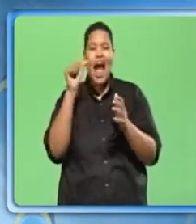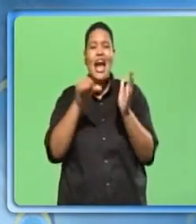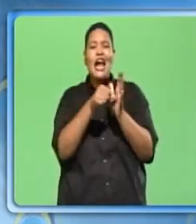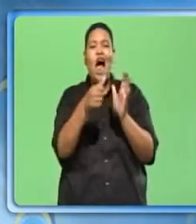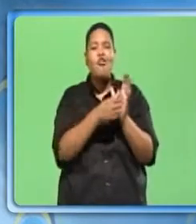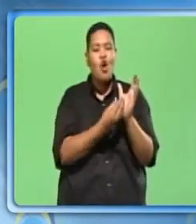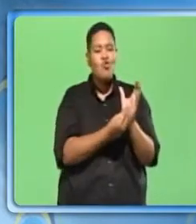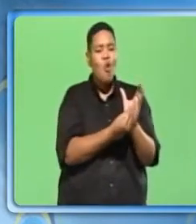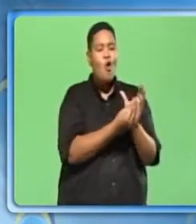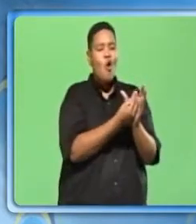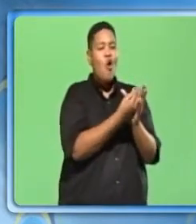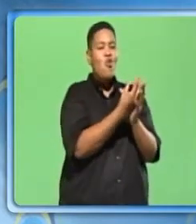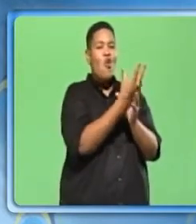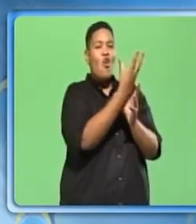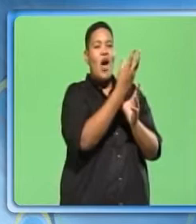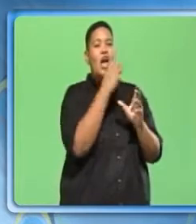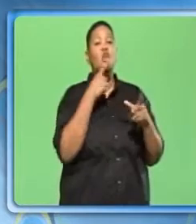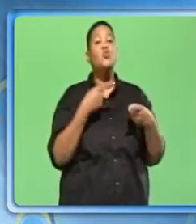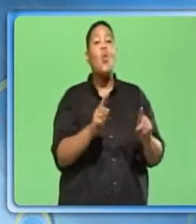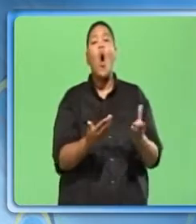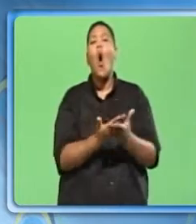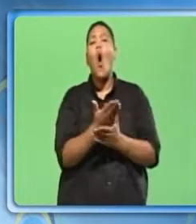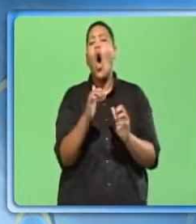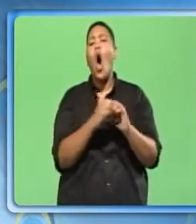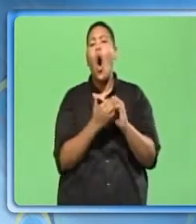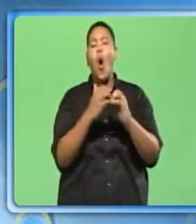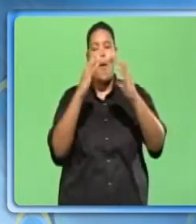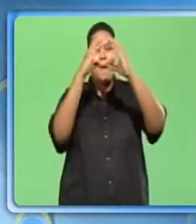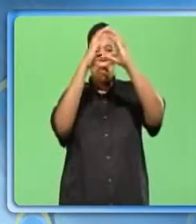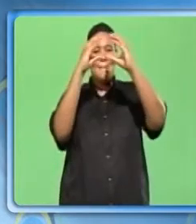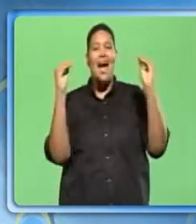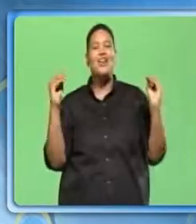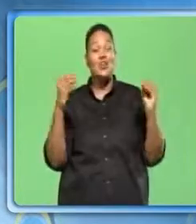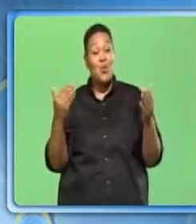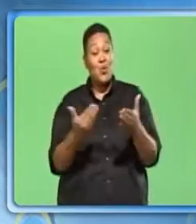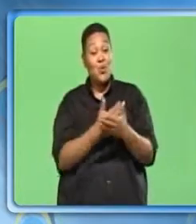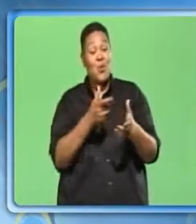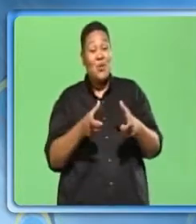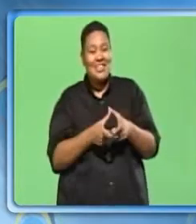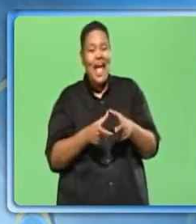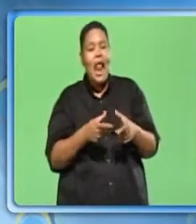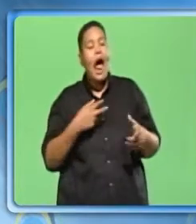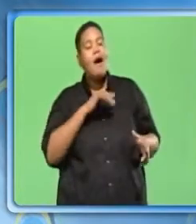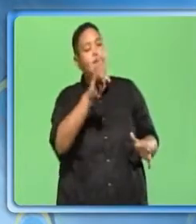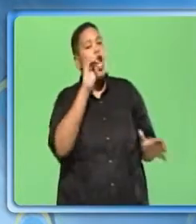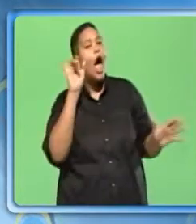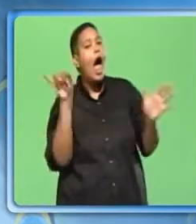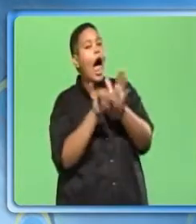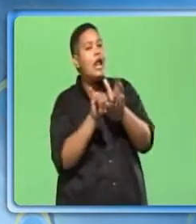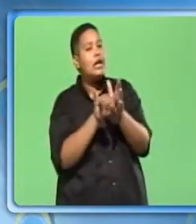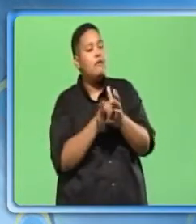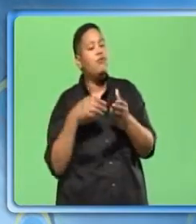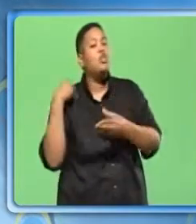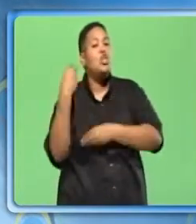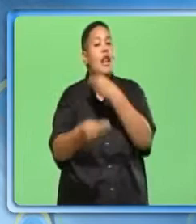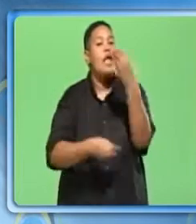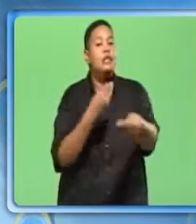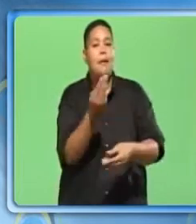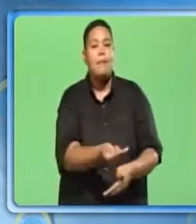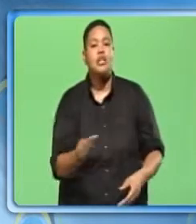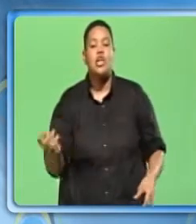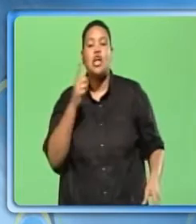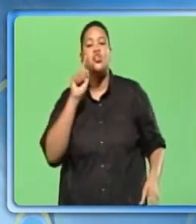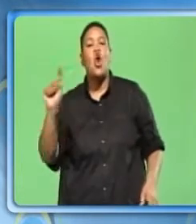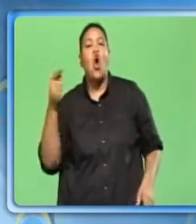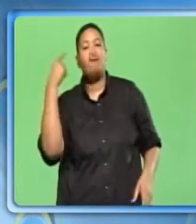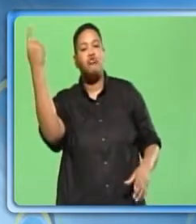rack, it does so via mitosis, so the new cells which are formed have their identical genetic material as the